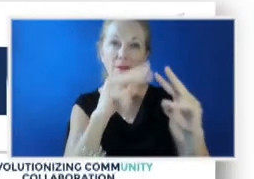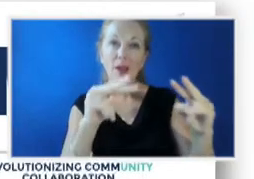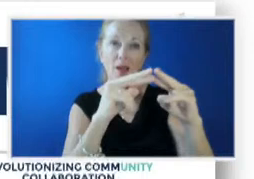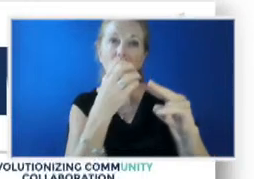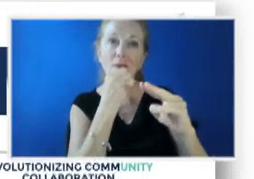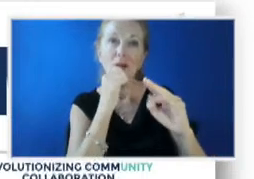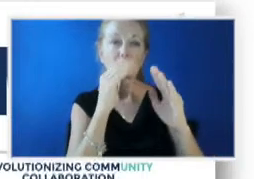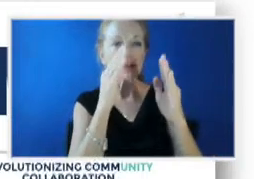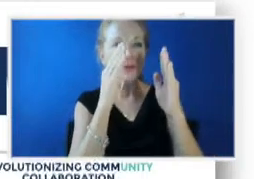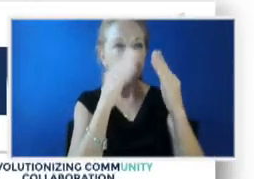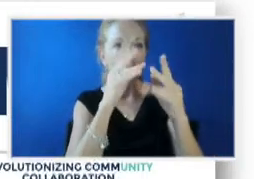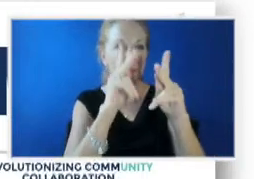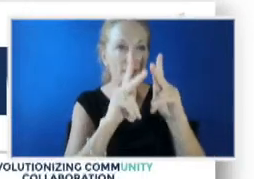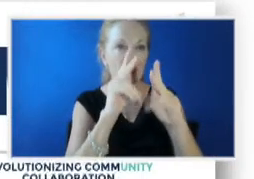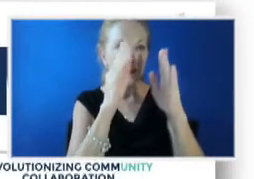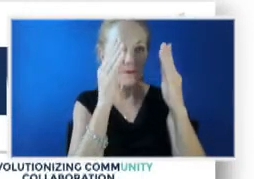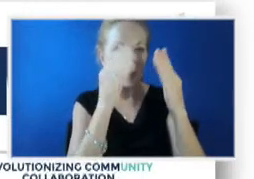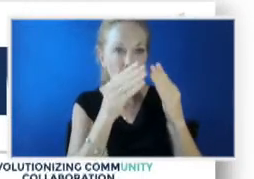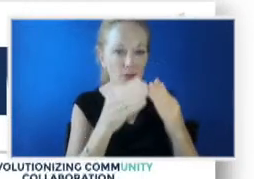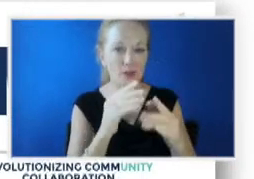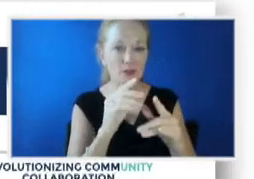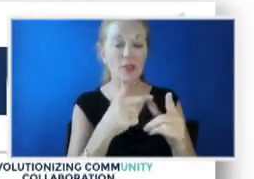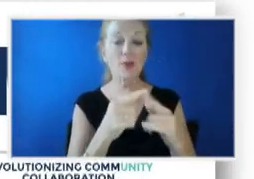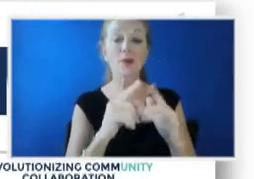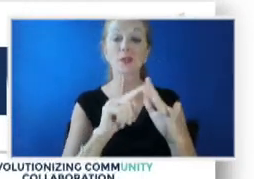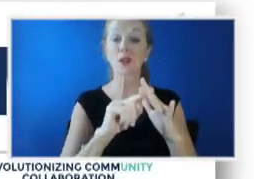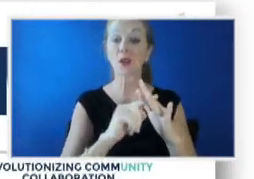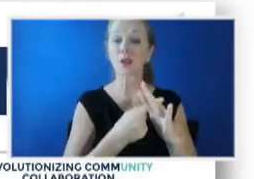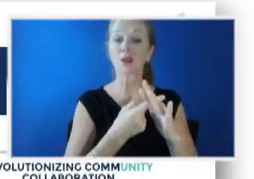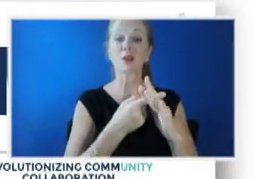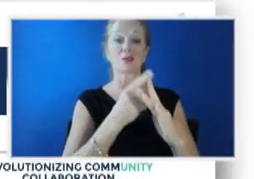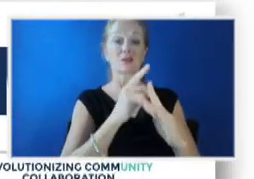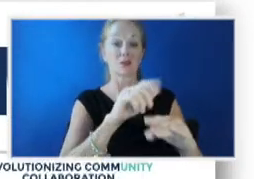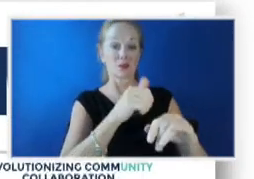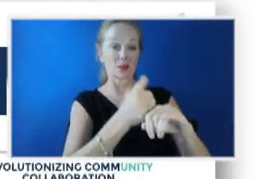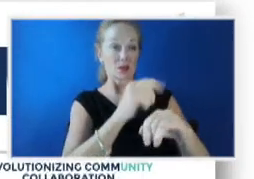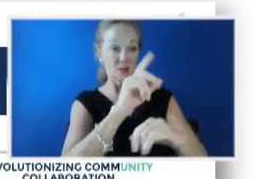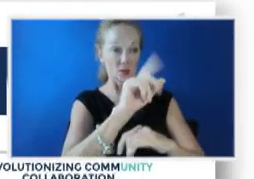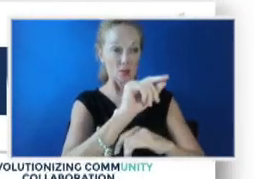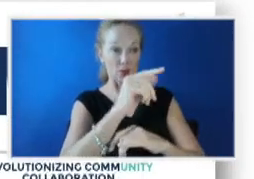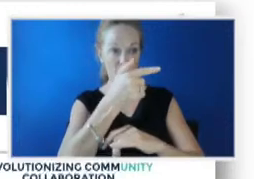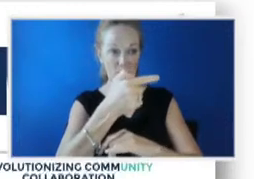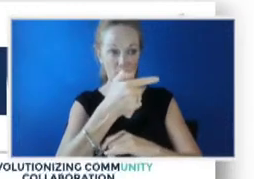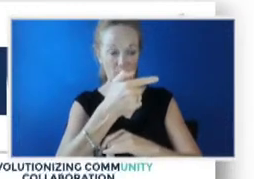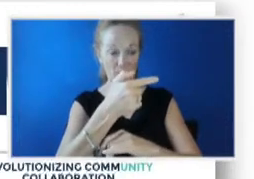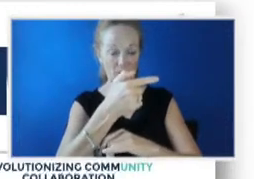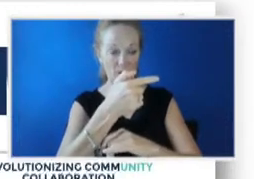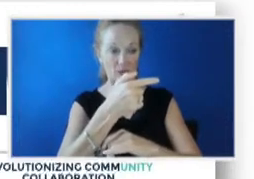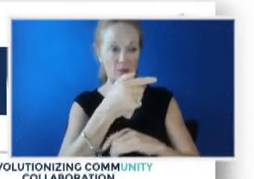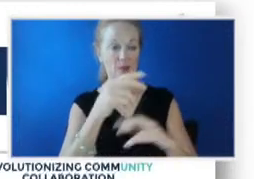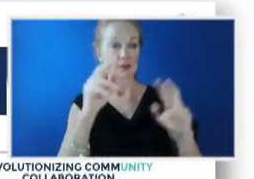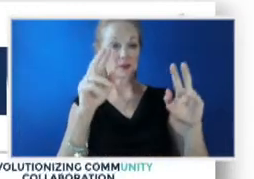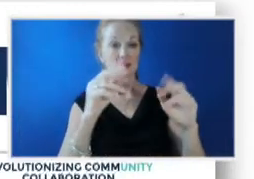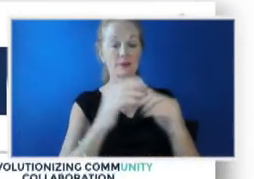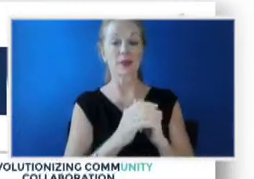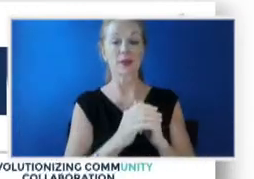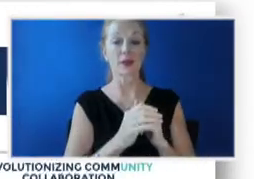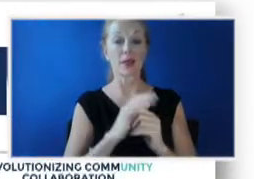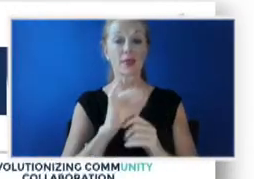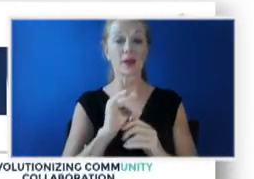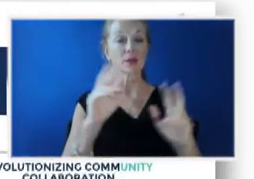people-focused. And then we launched a major initiative in 2021, which was our